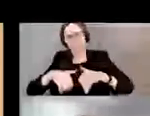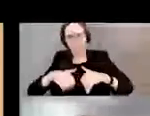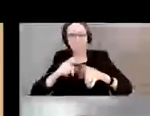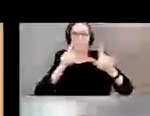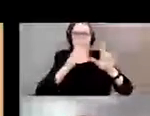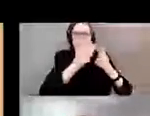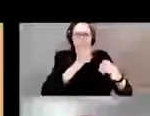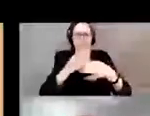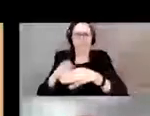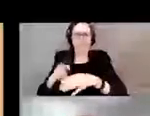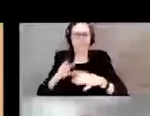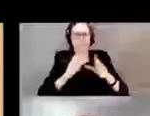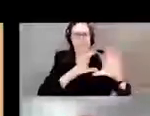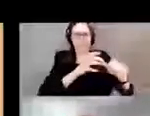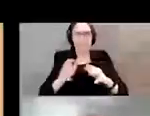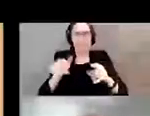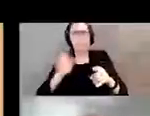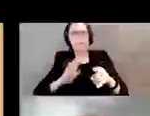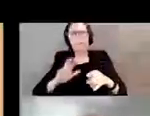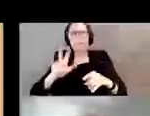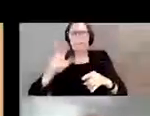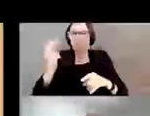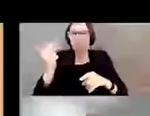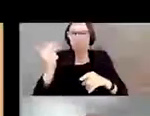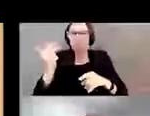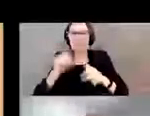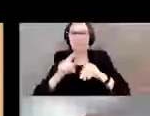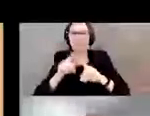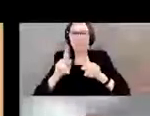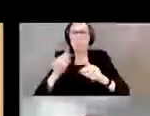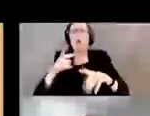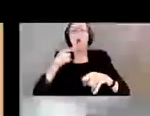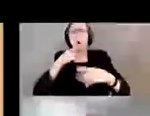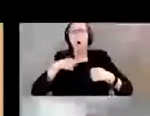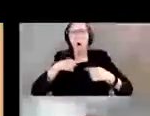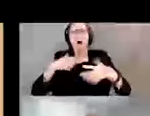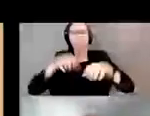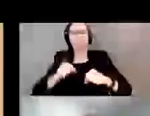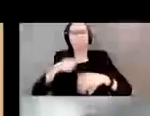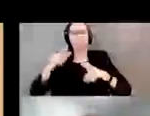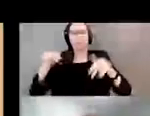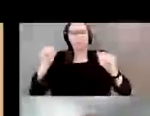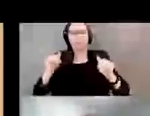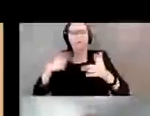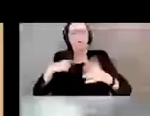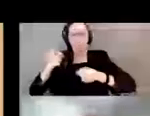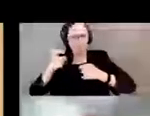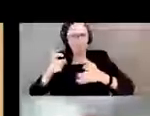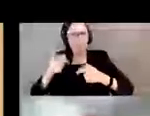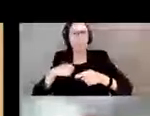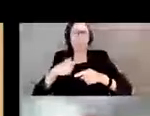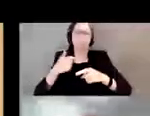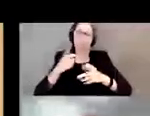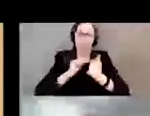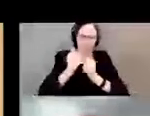factions. You have about 13 different claimants to the throne, okay, from 1823 to 1839 that are competing with